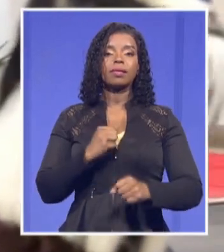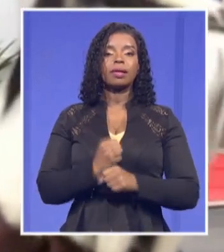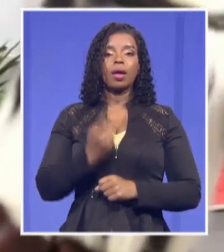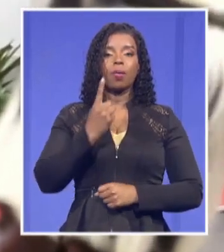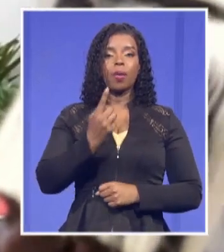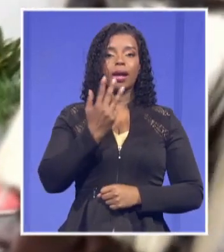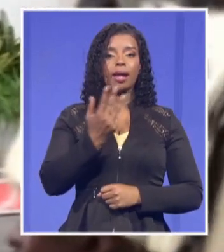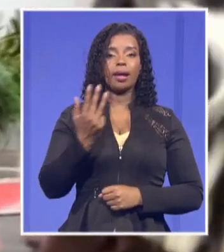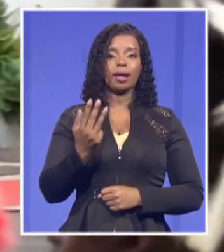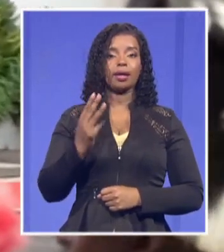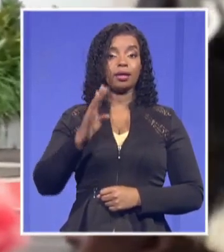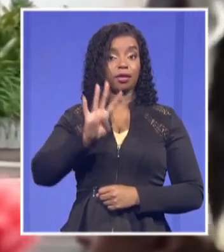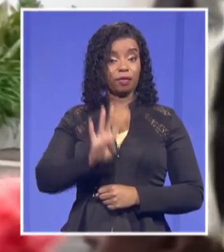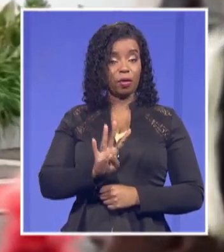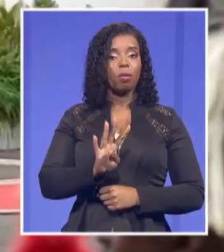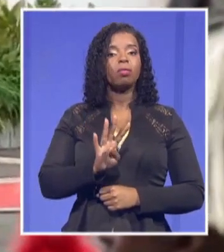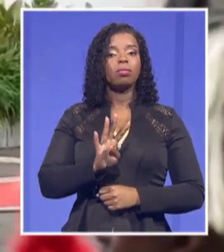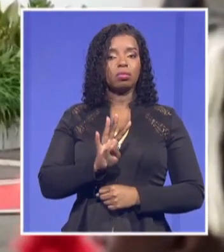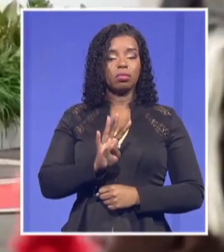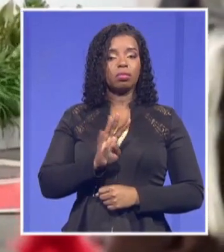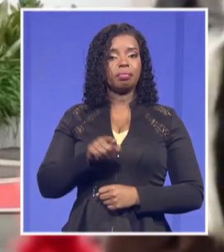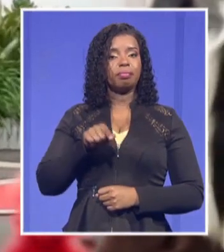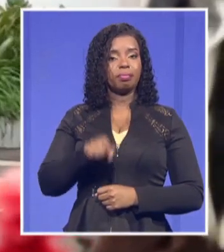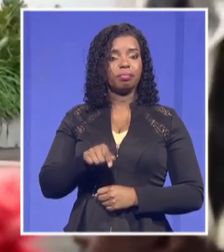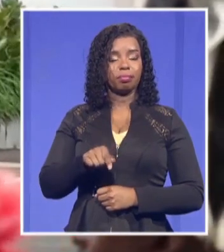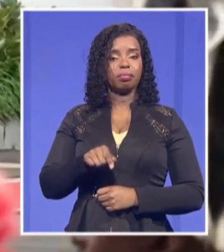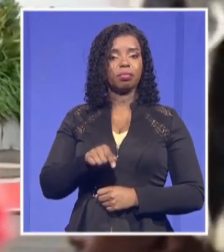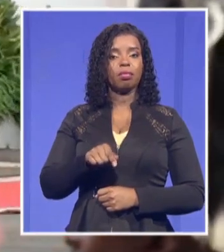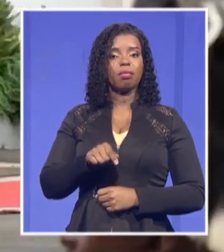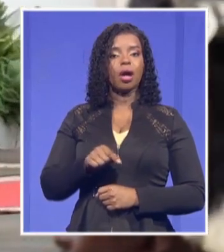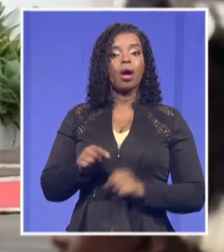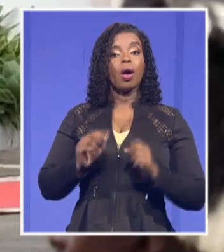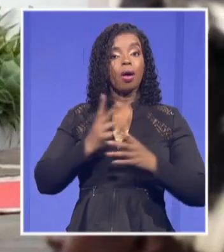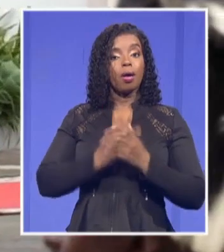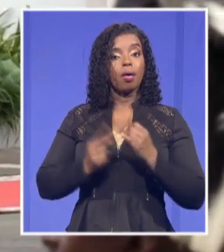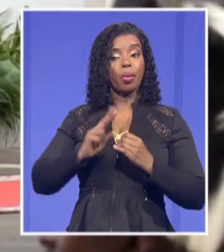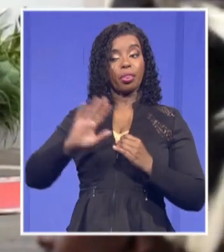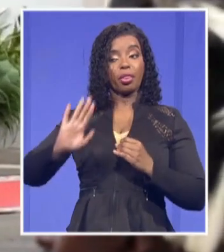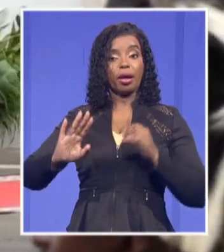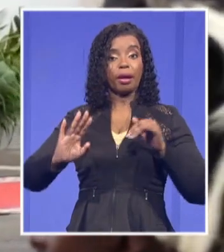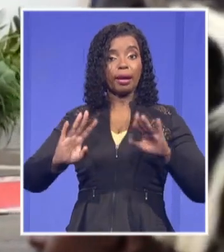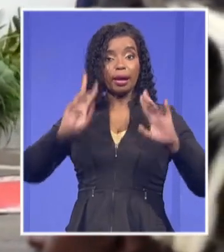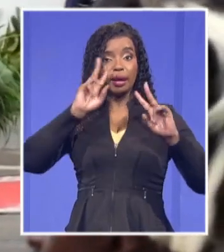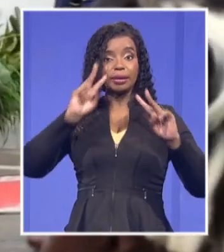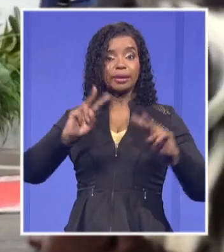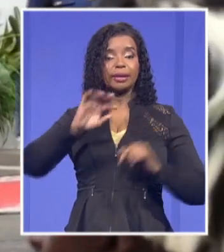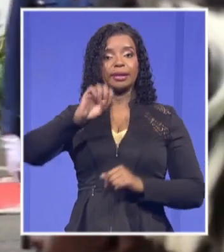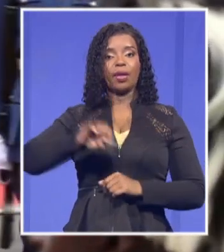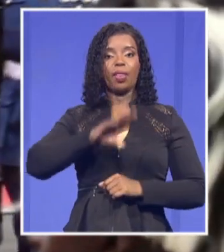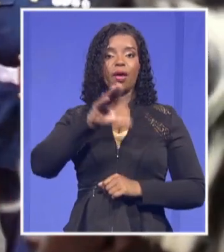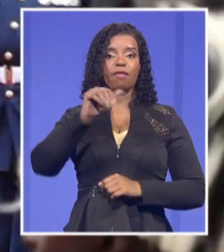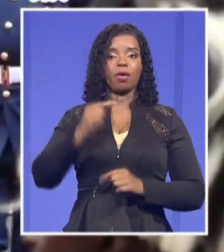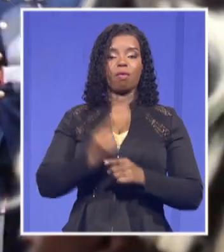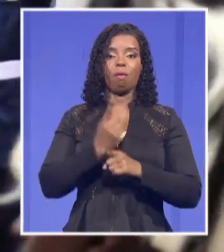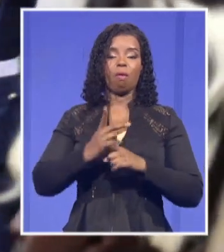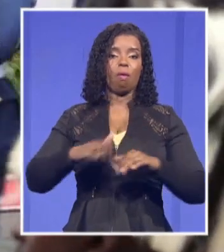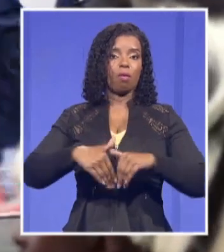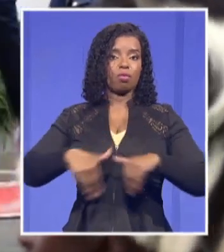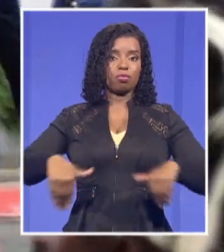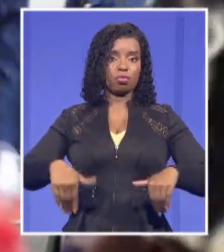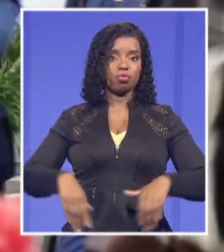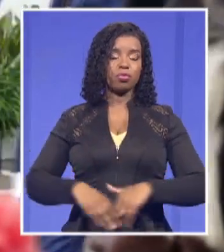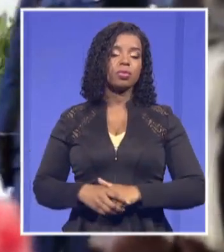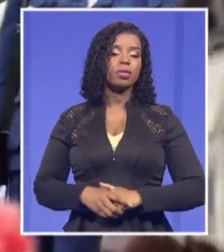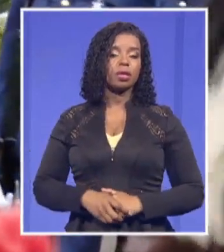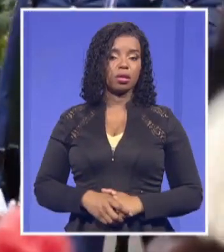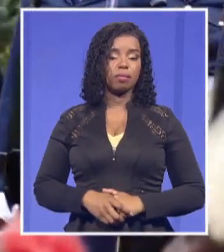of reason on the continent, and it's seen in most cases as a neutral player, not only in South Africa but